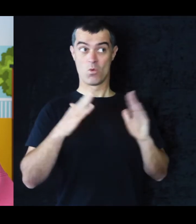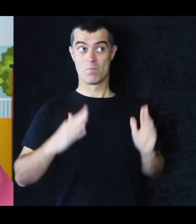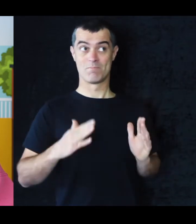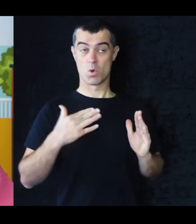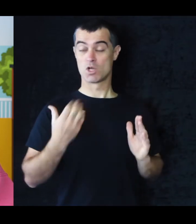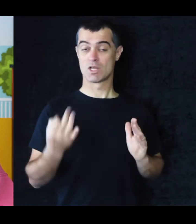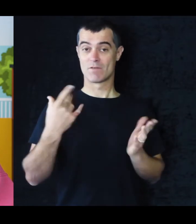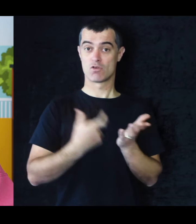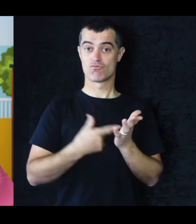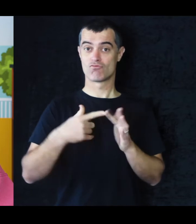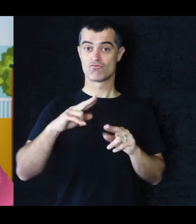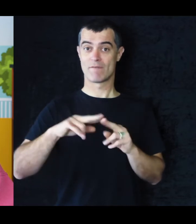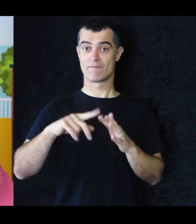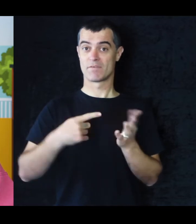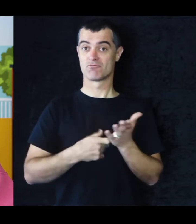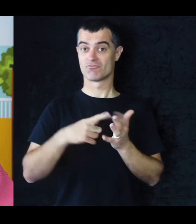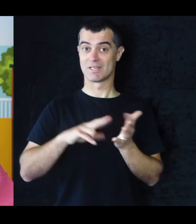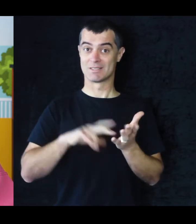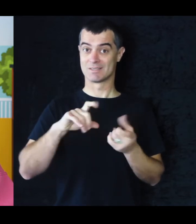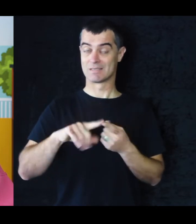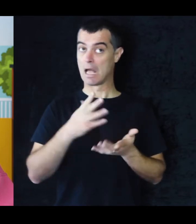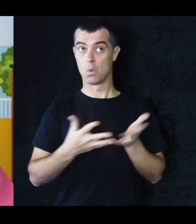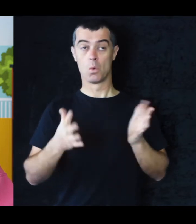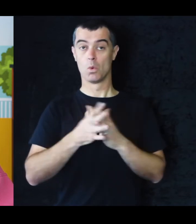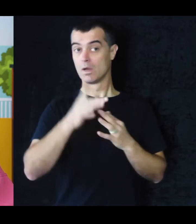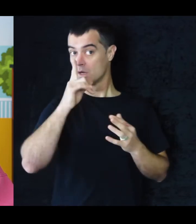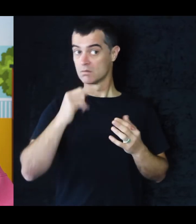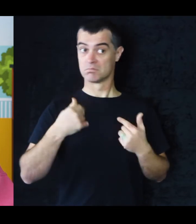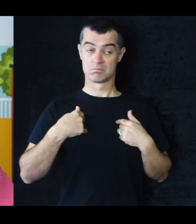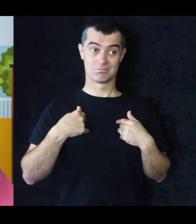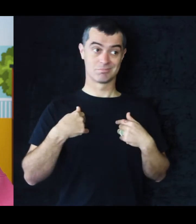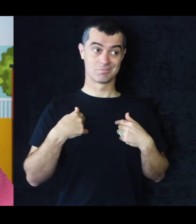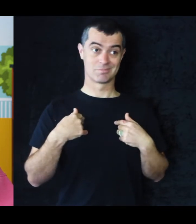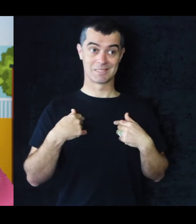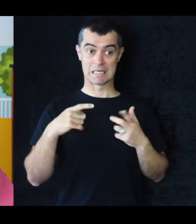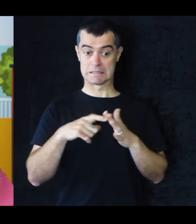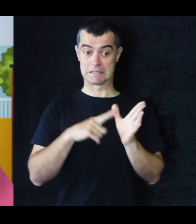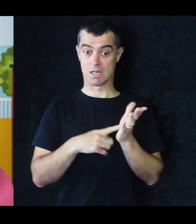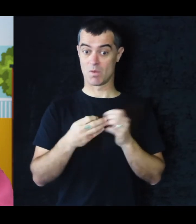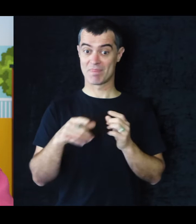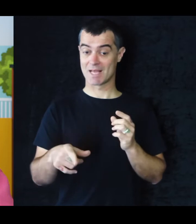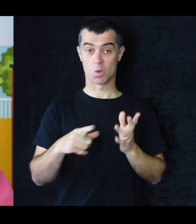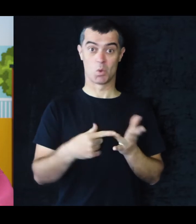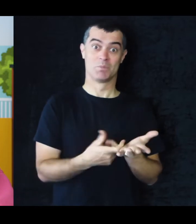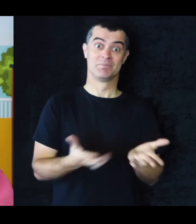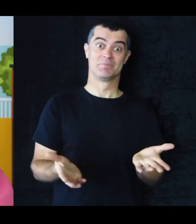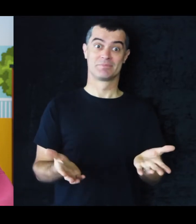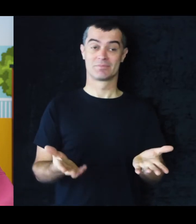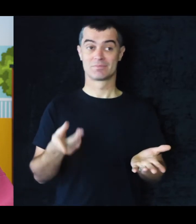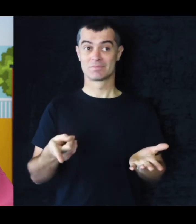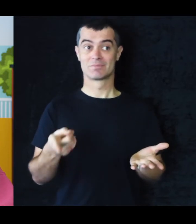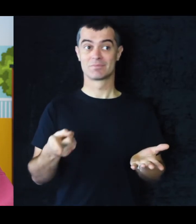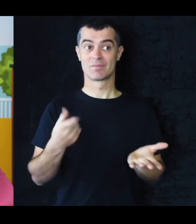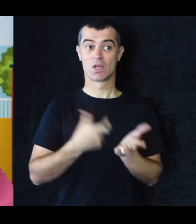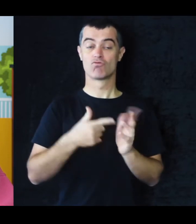any references. So how can you deal with that? Or